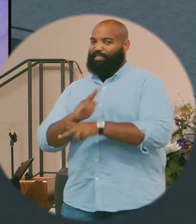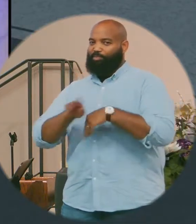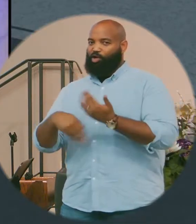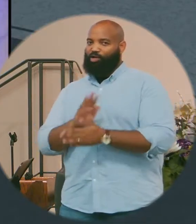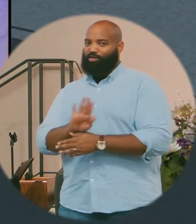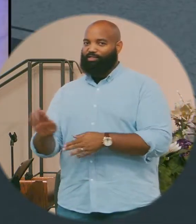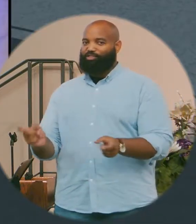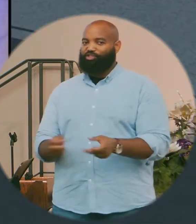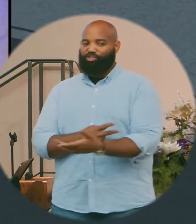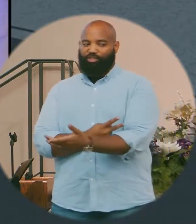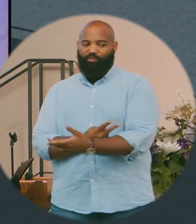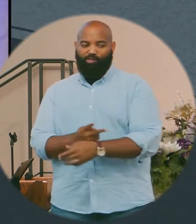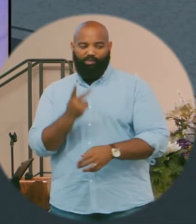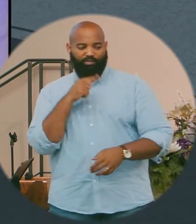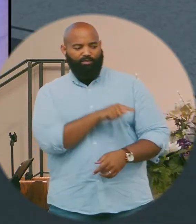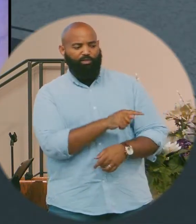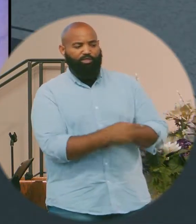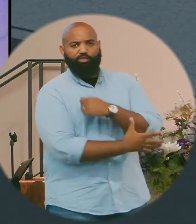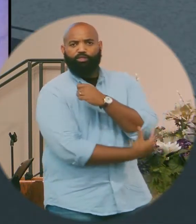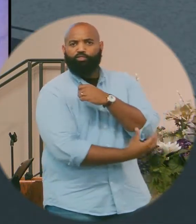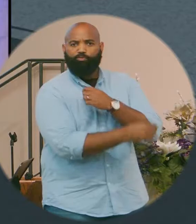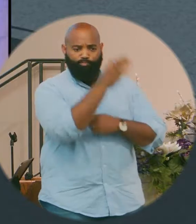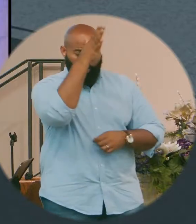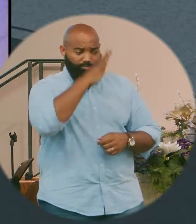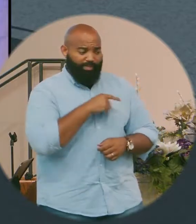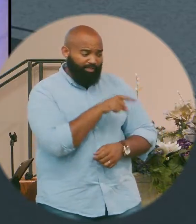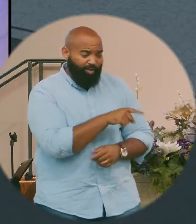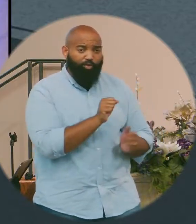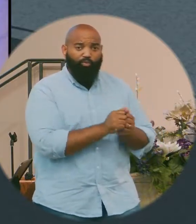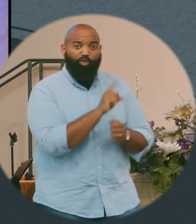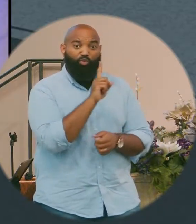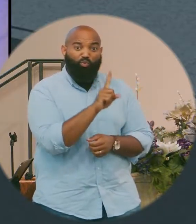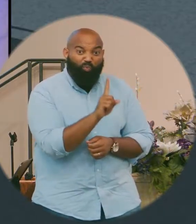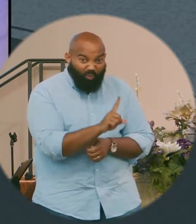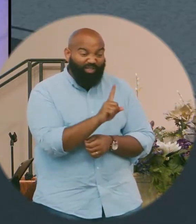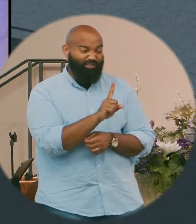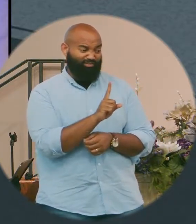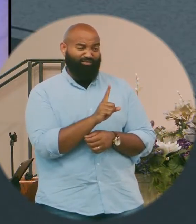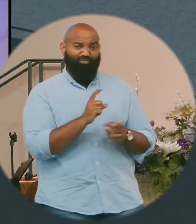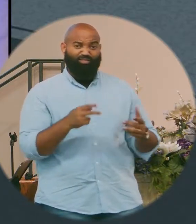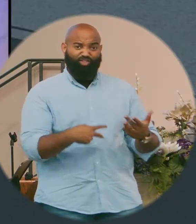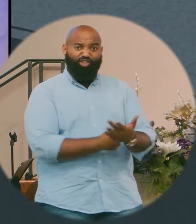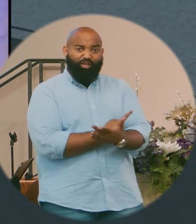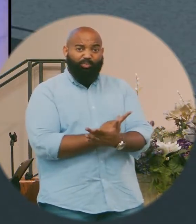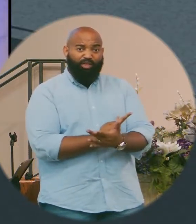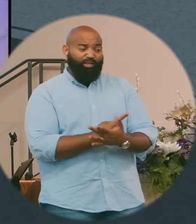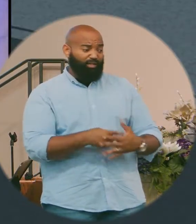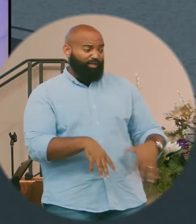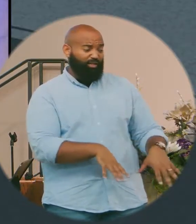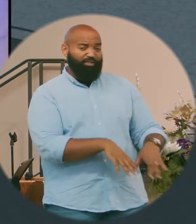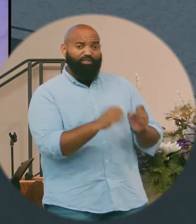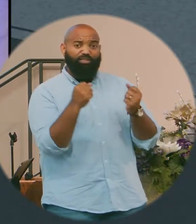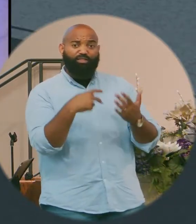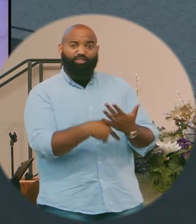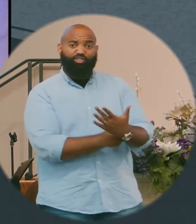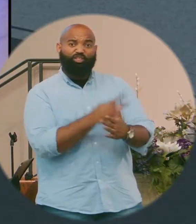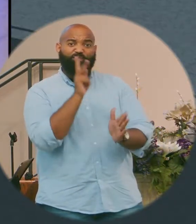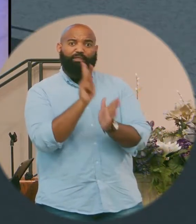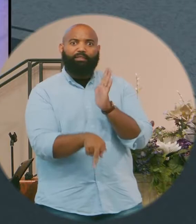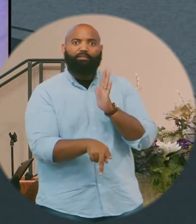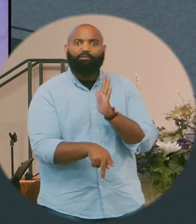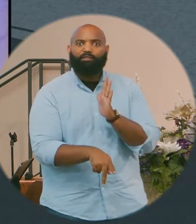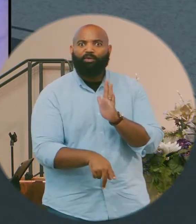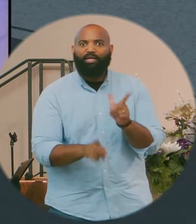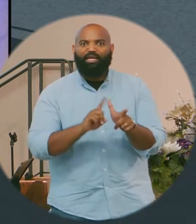touch the poor man who had only one sheep that he loved dearly. He took that sheep. He killed him, and he